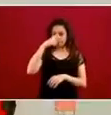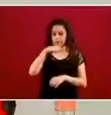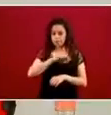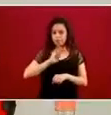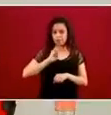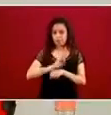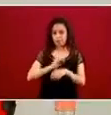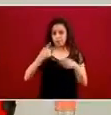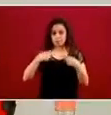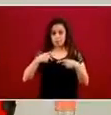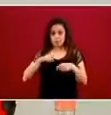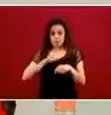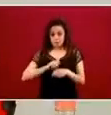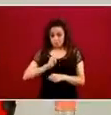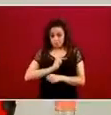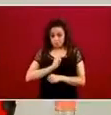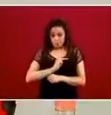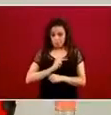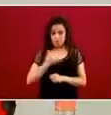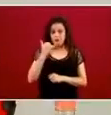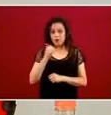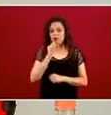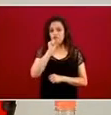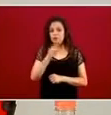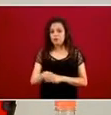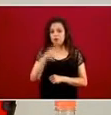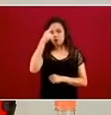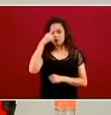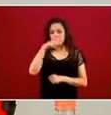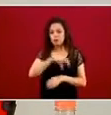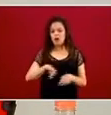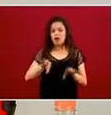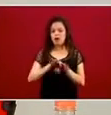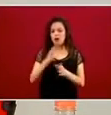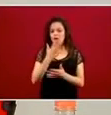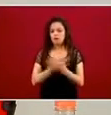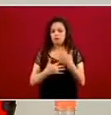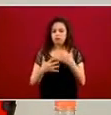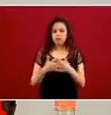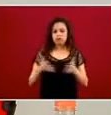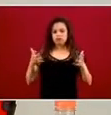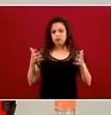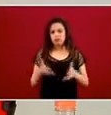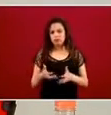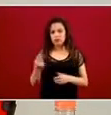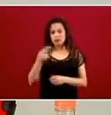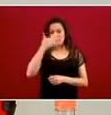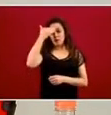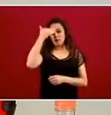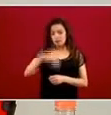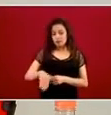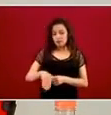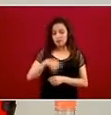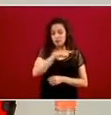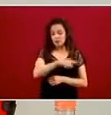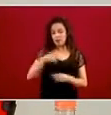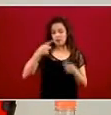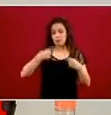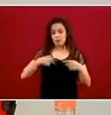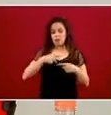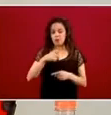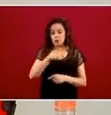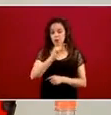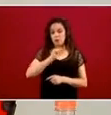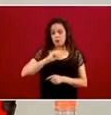that cover a wide array of topics from personal protection but also to more